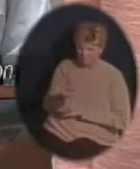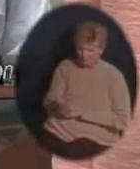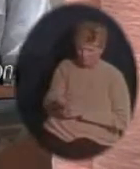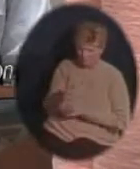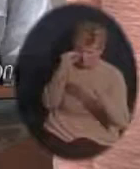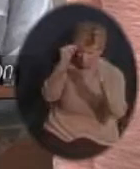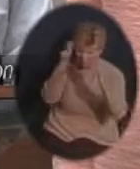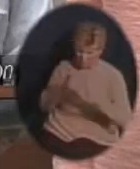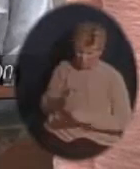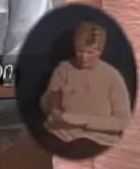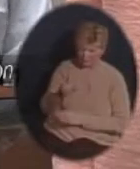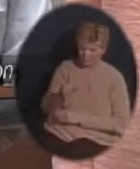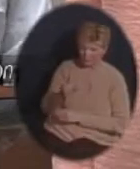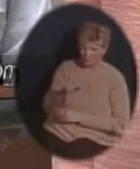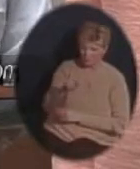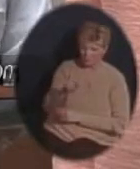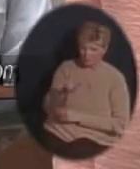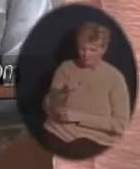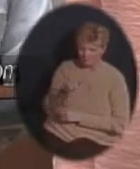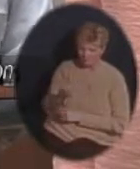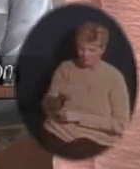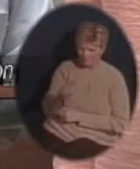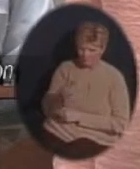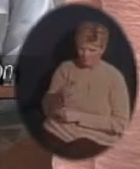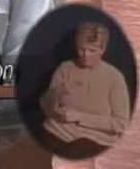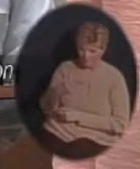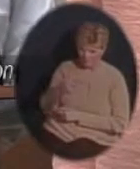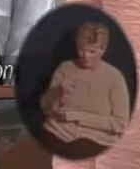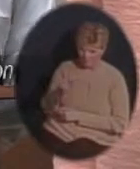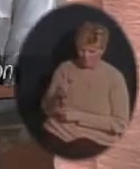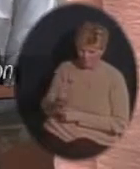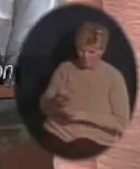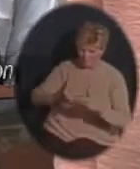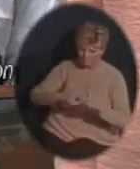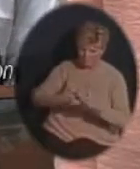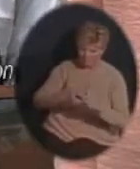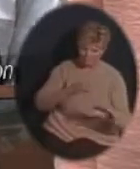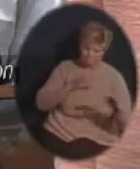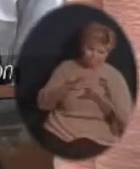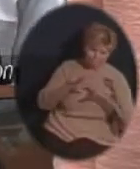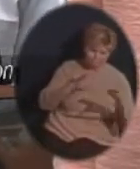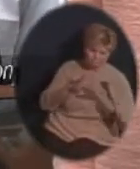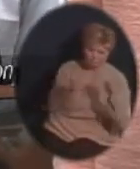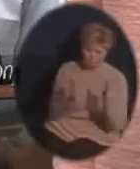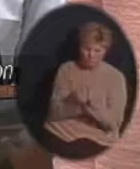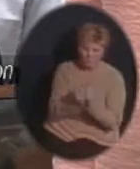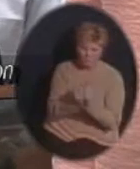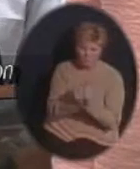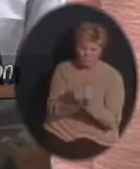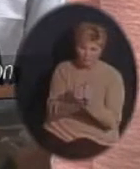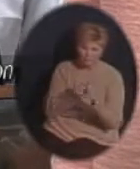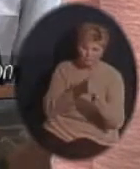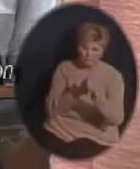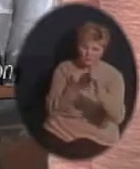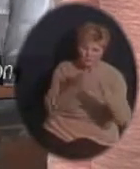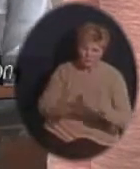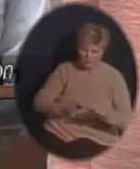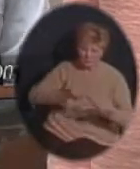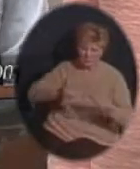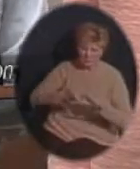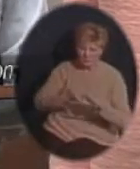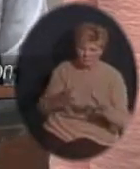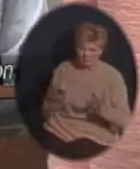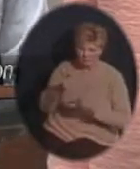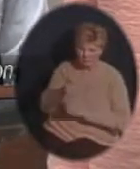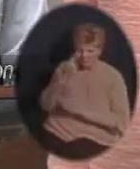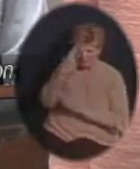Woodridge began corresponding with political and education leaders about the need for a national day to honor teachers. Woodridge wrote